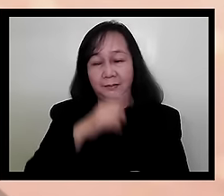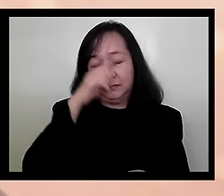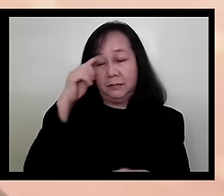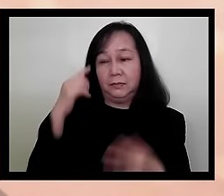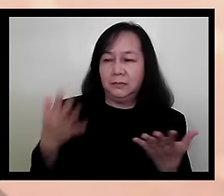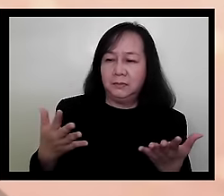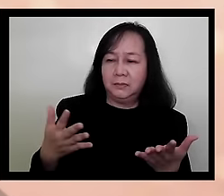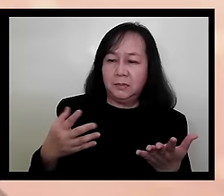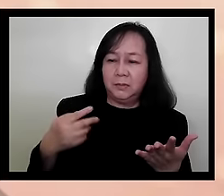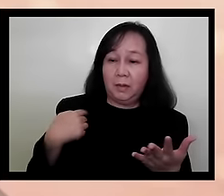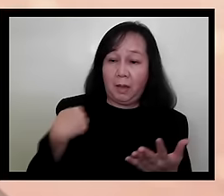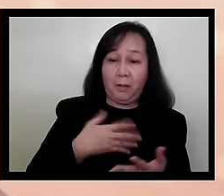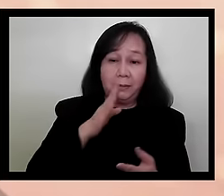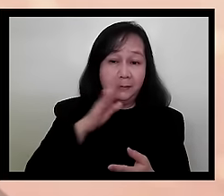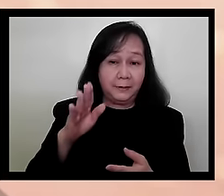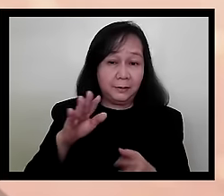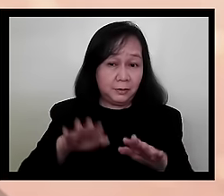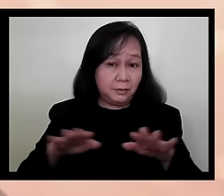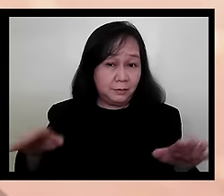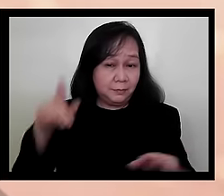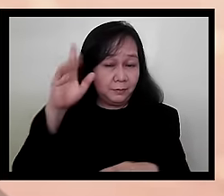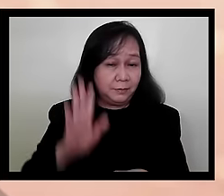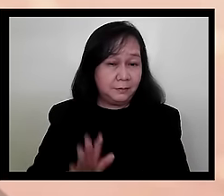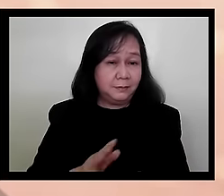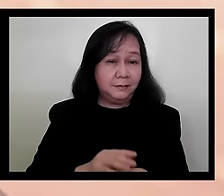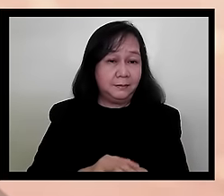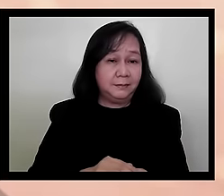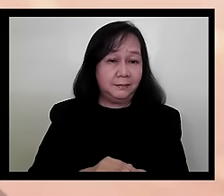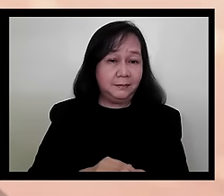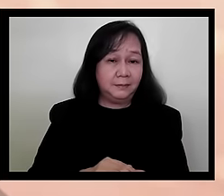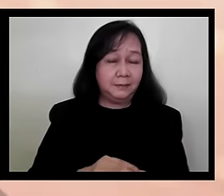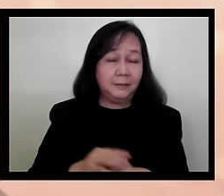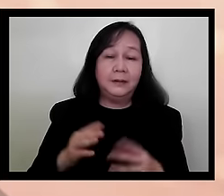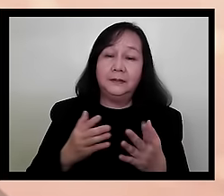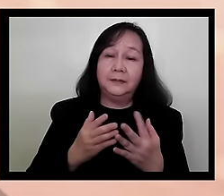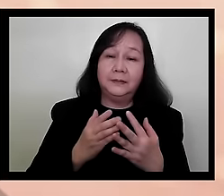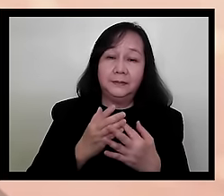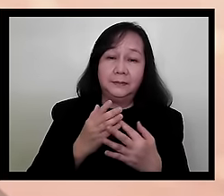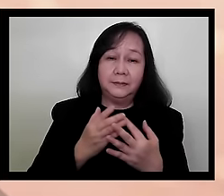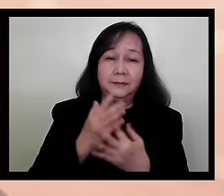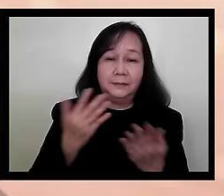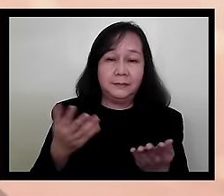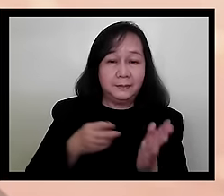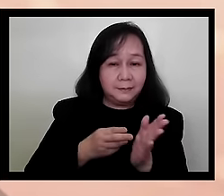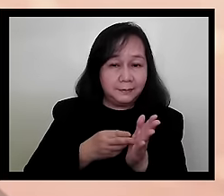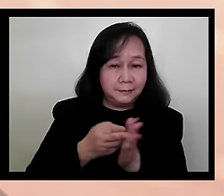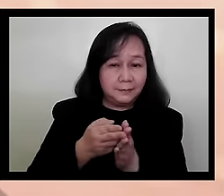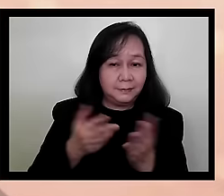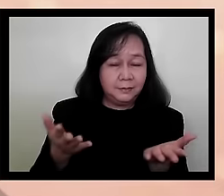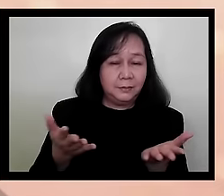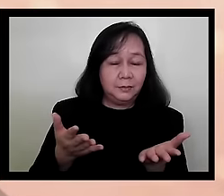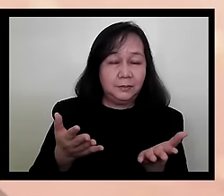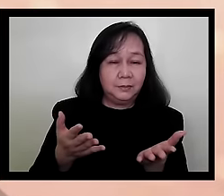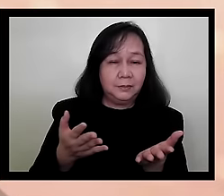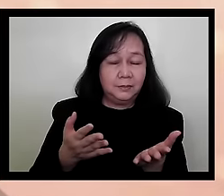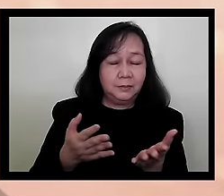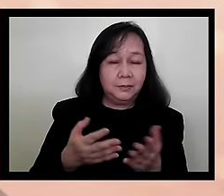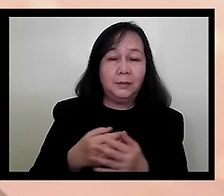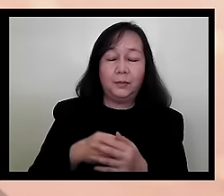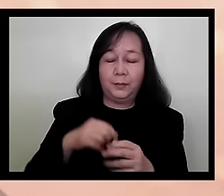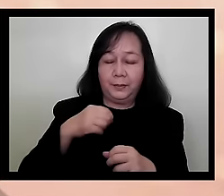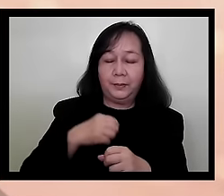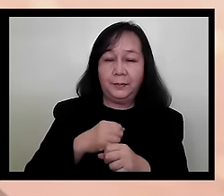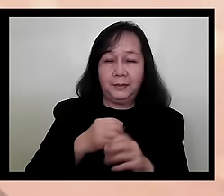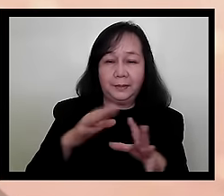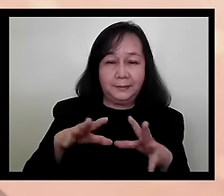our being uh children of God being righteous is the sincere sincerity with which we